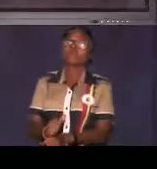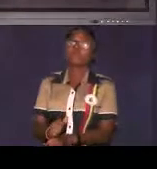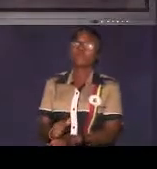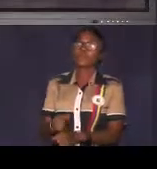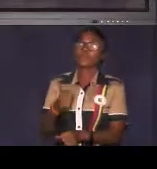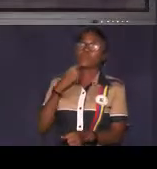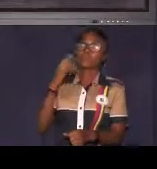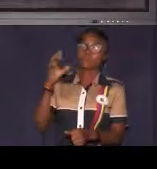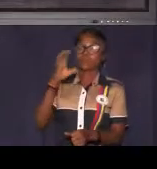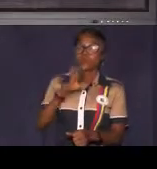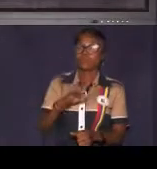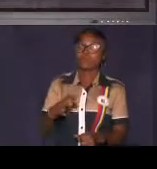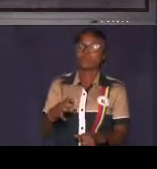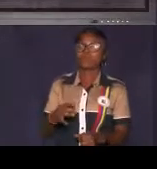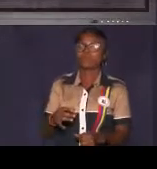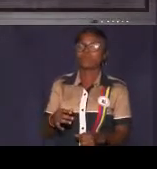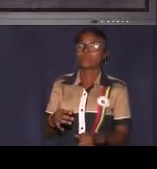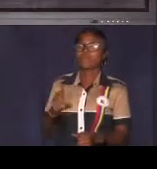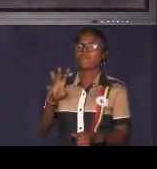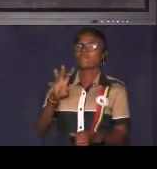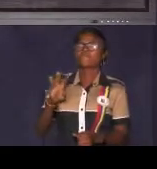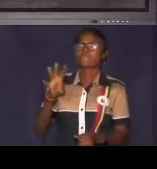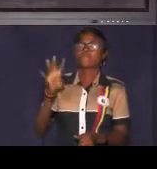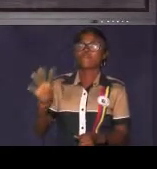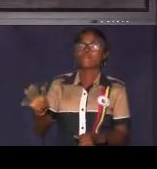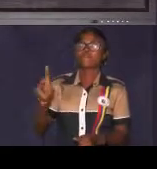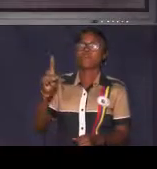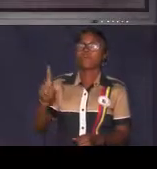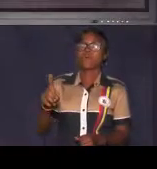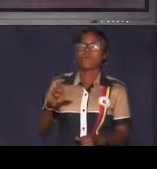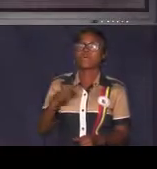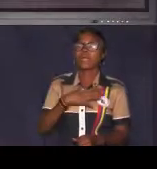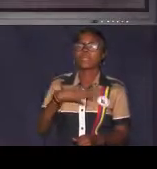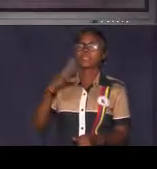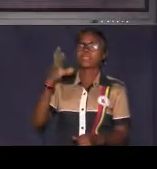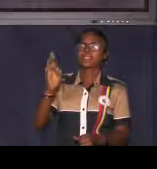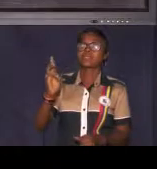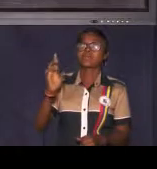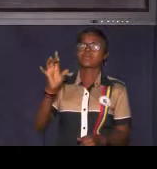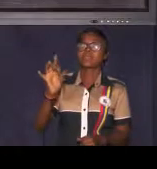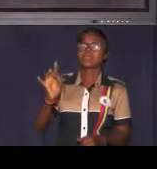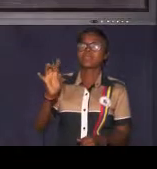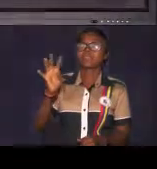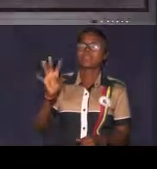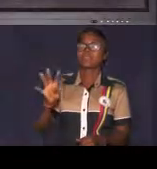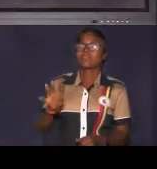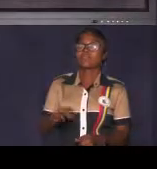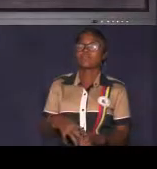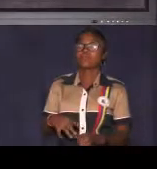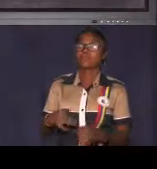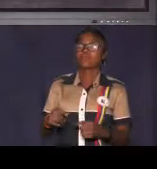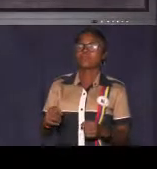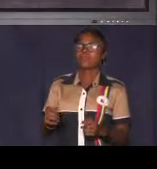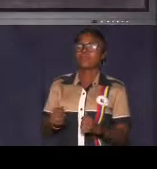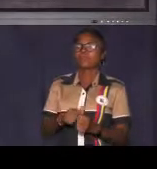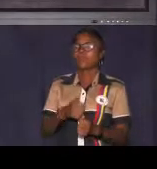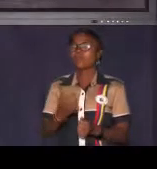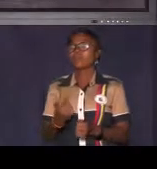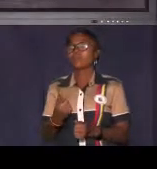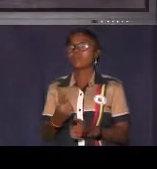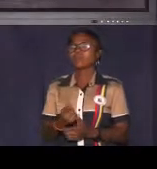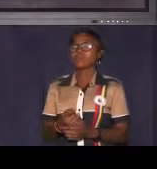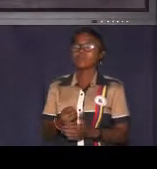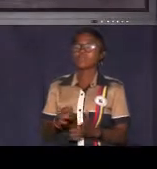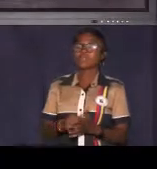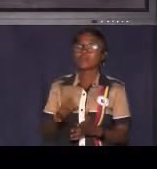up right about now. You're going to find the square root of 441 and 784. You can also try your hands with all the